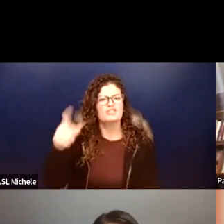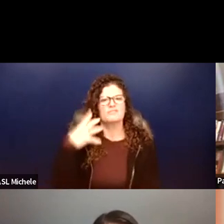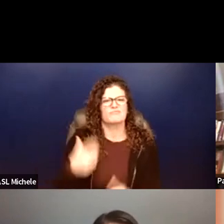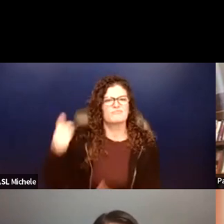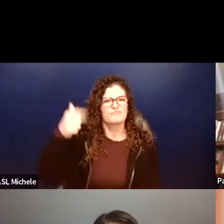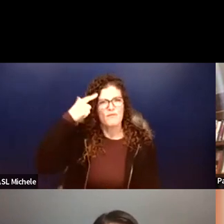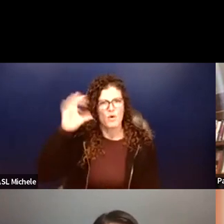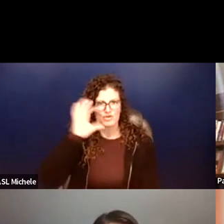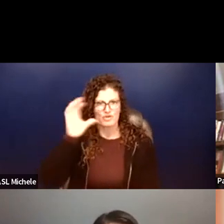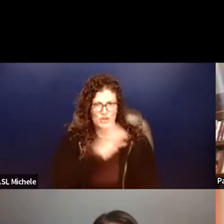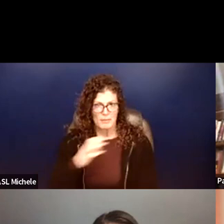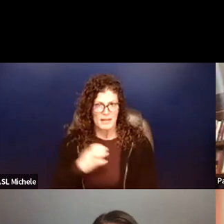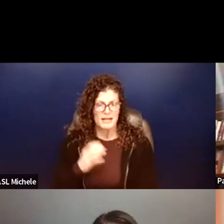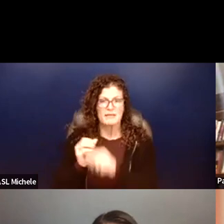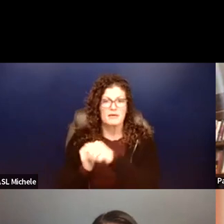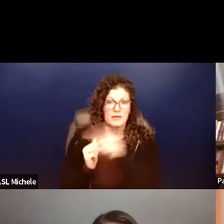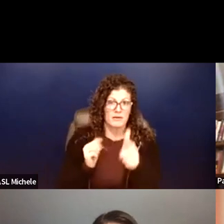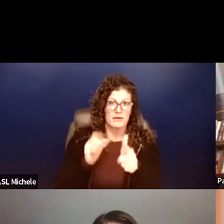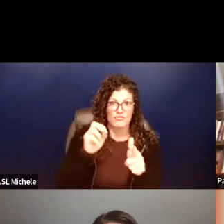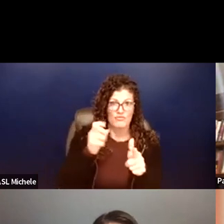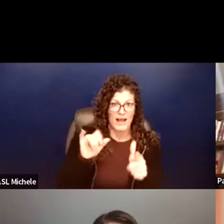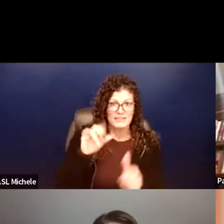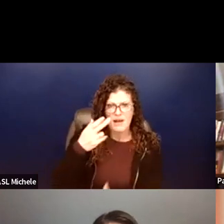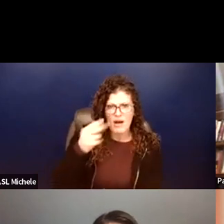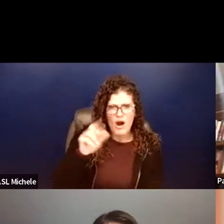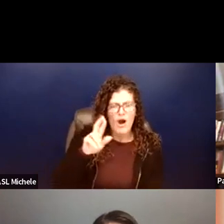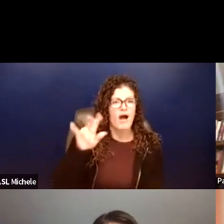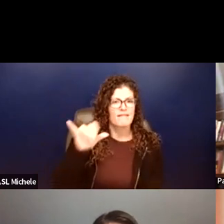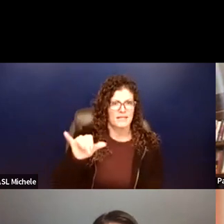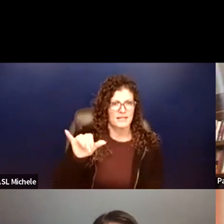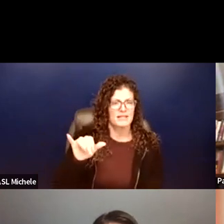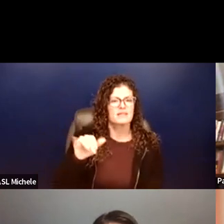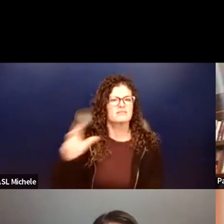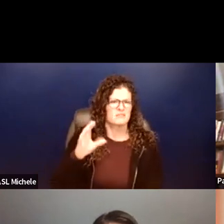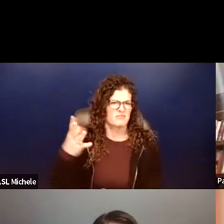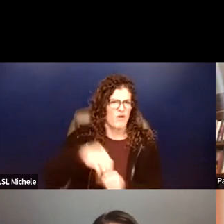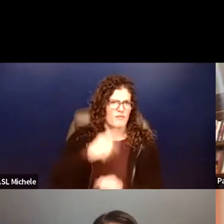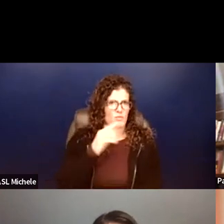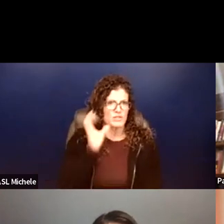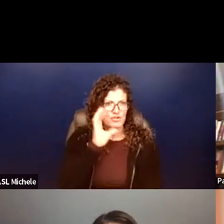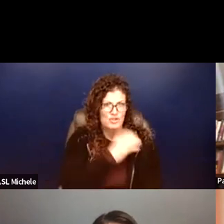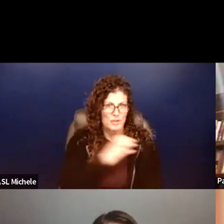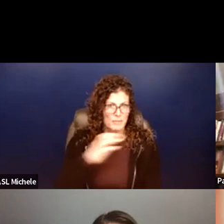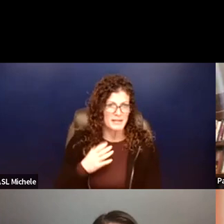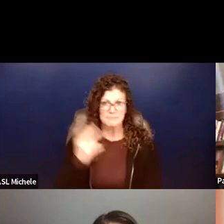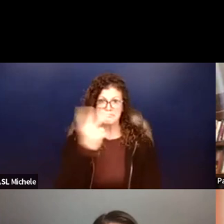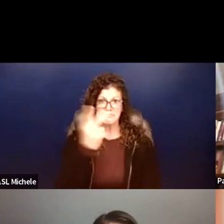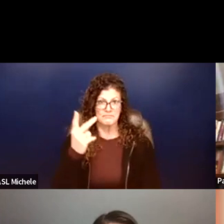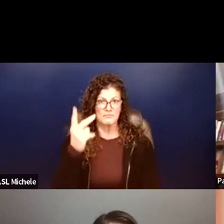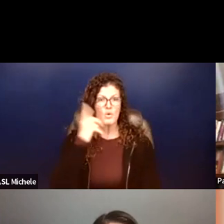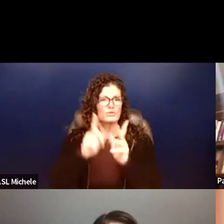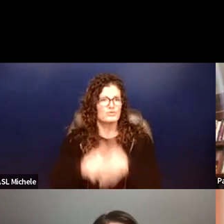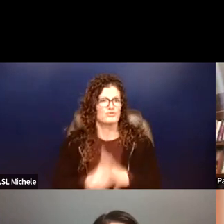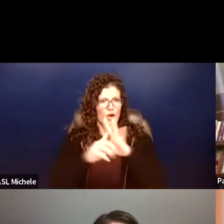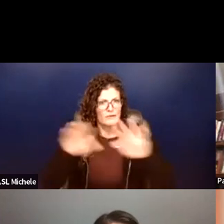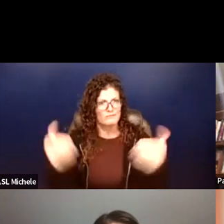and Ms. Roxy Harvey, chair of Boston SPEDPAC and also a member of our search committee. They will both formally kick off